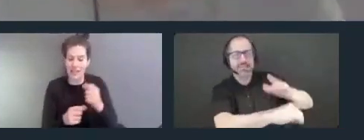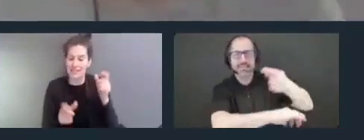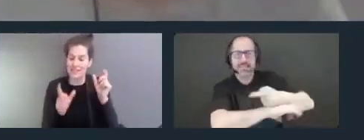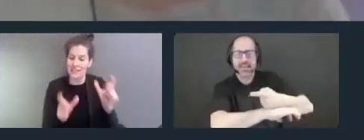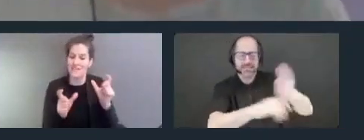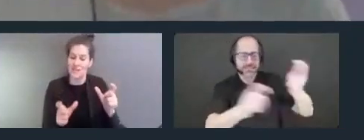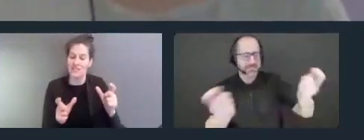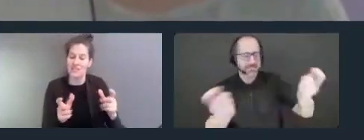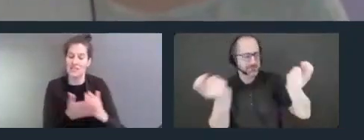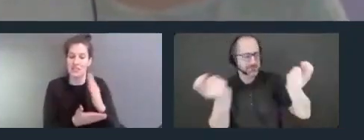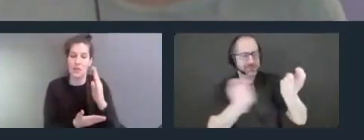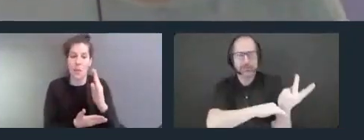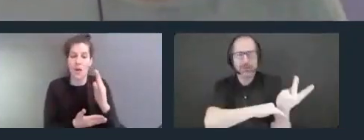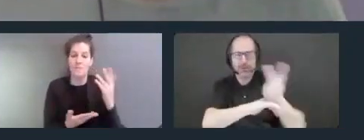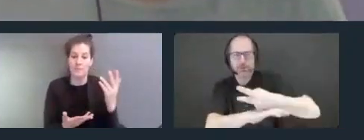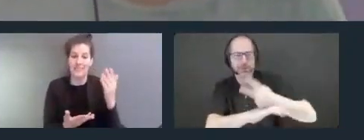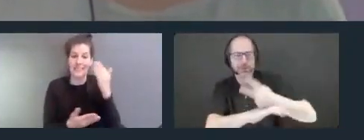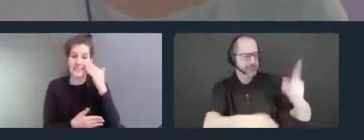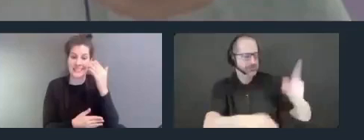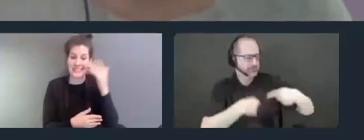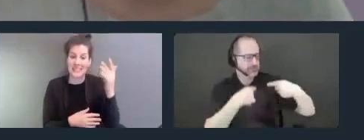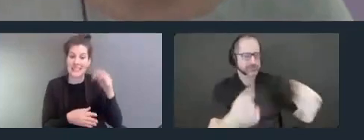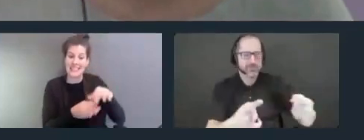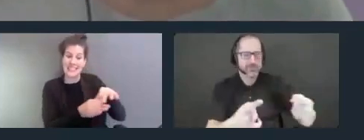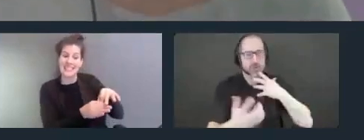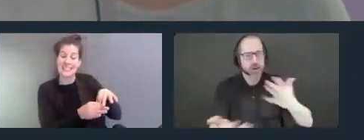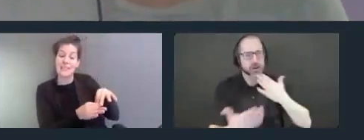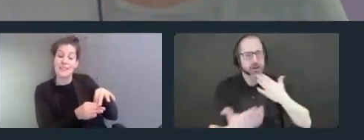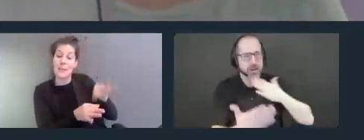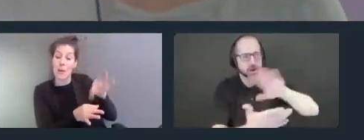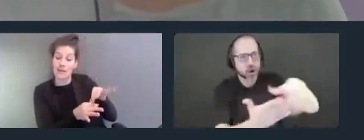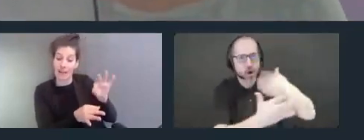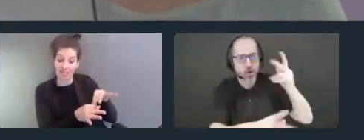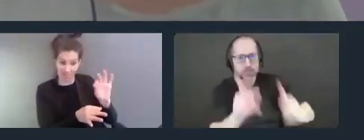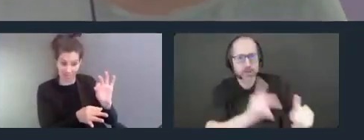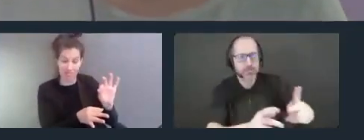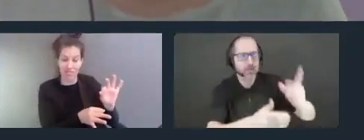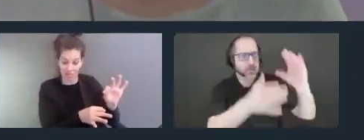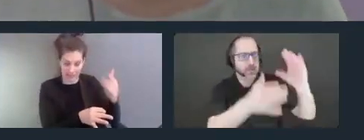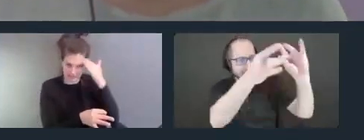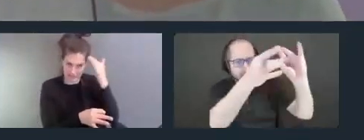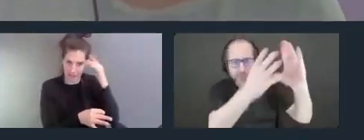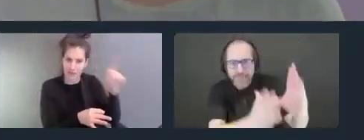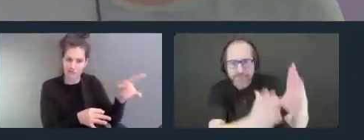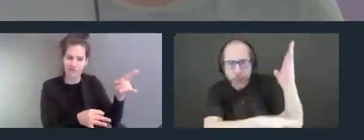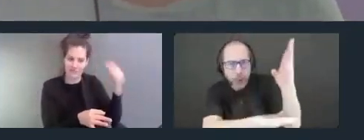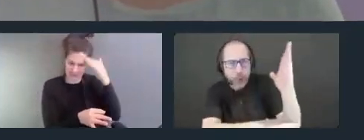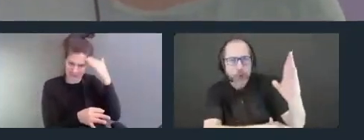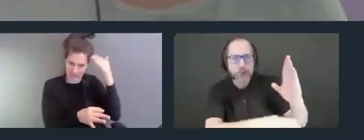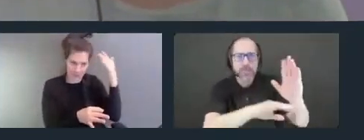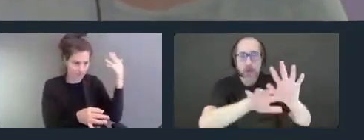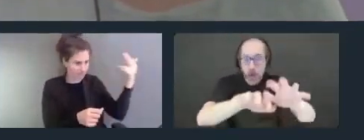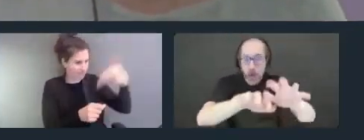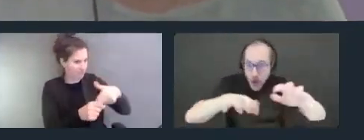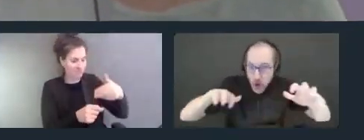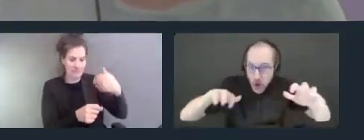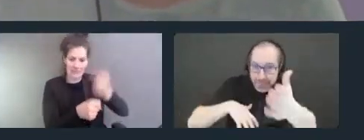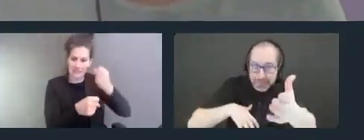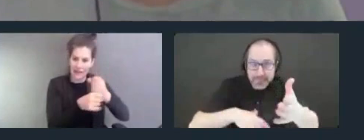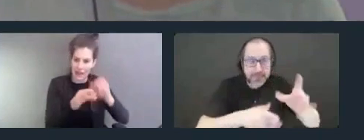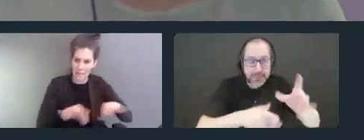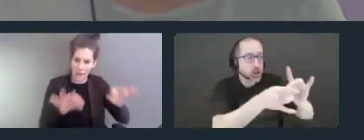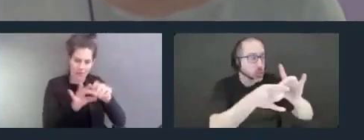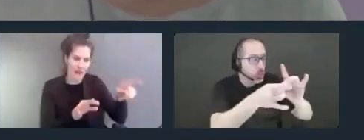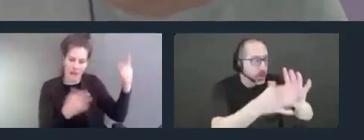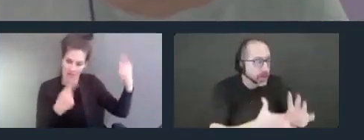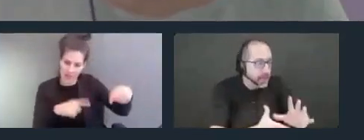who made these past 2 days possible, our incredible speakers, attendees, conference organizers, volunteers,